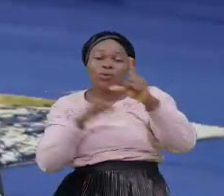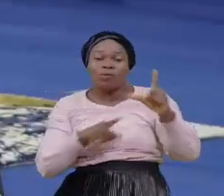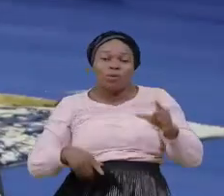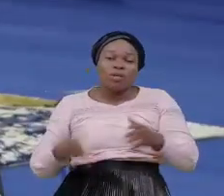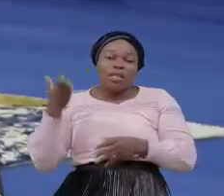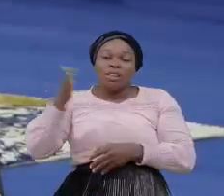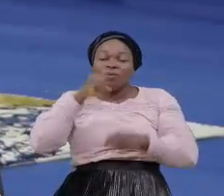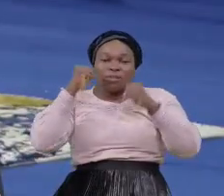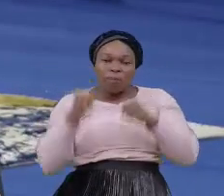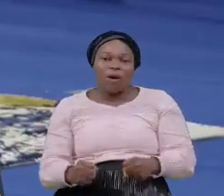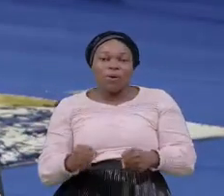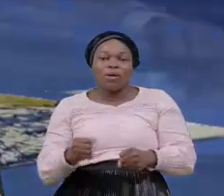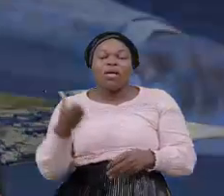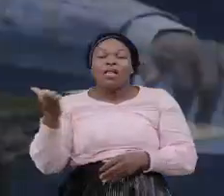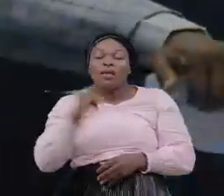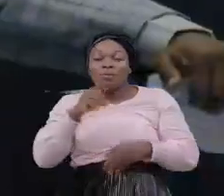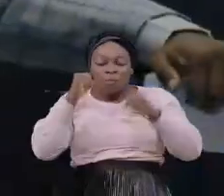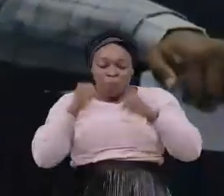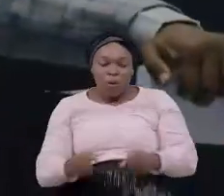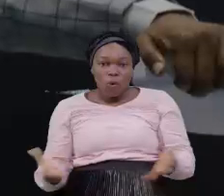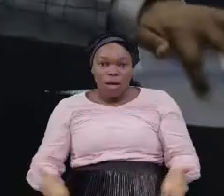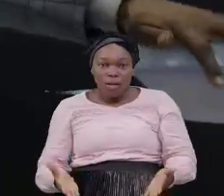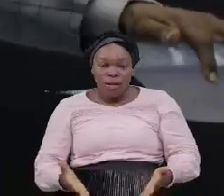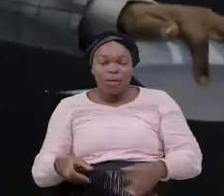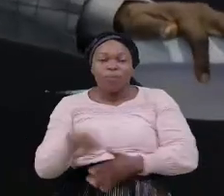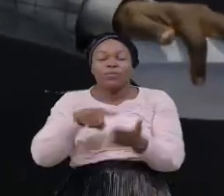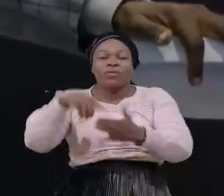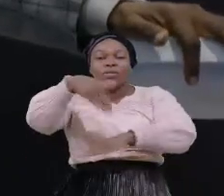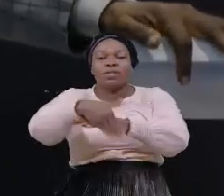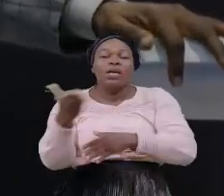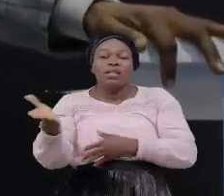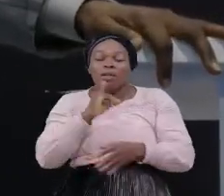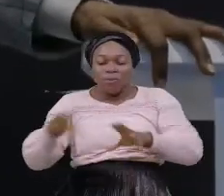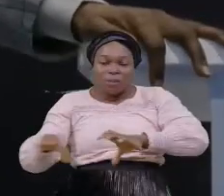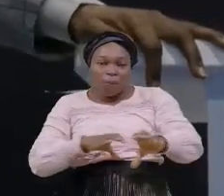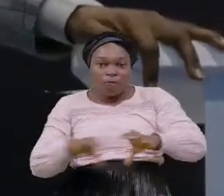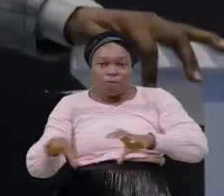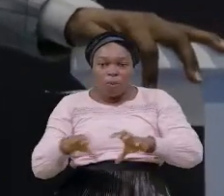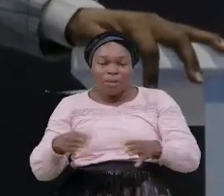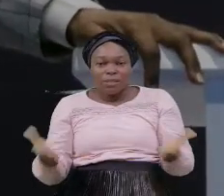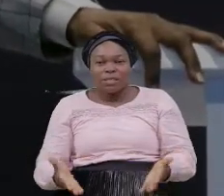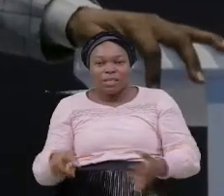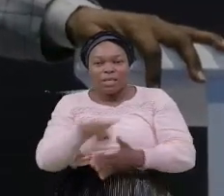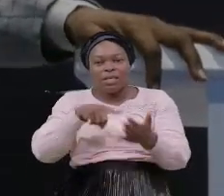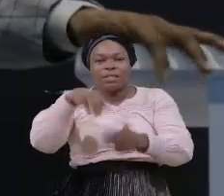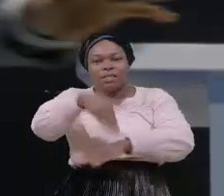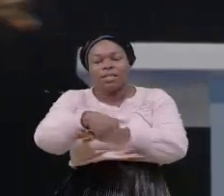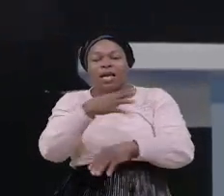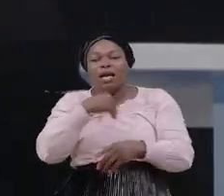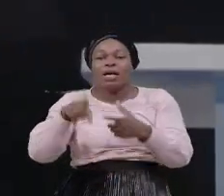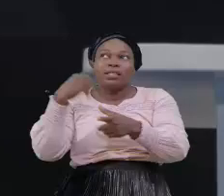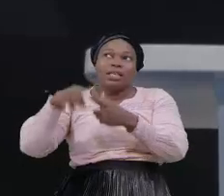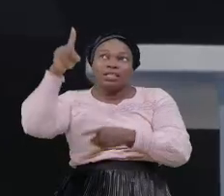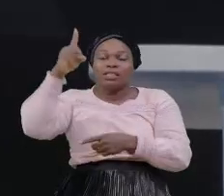power here tonight. There is performance. There's performance here tonight. And then it says,